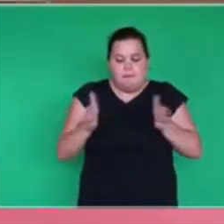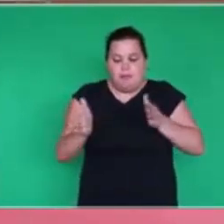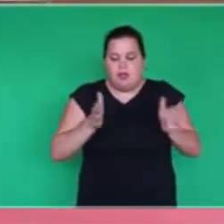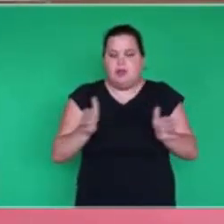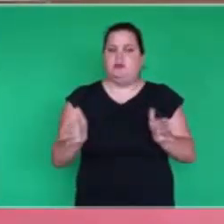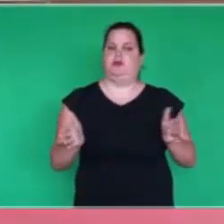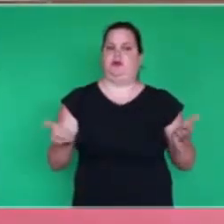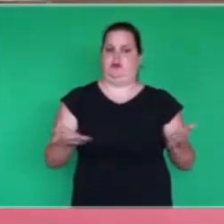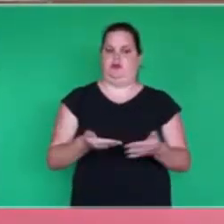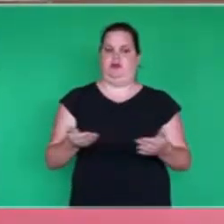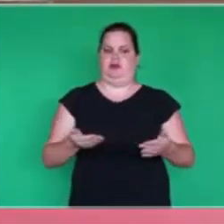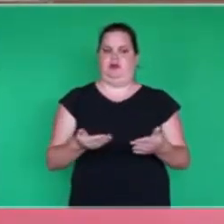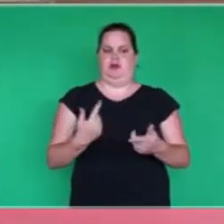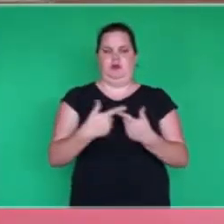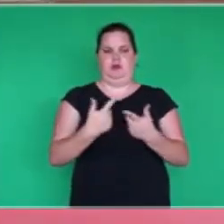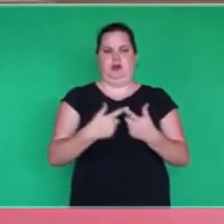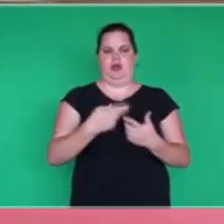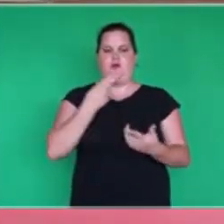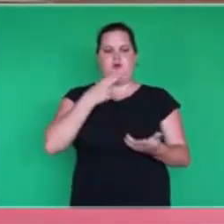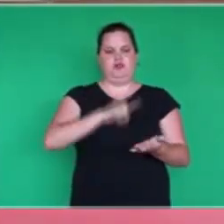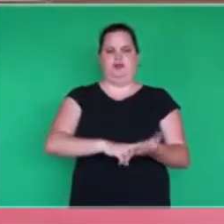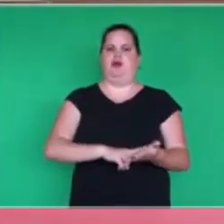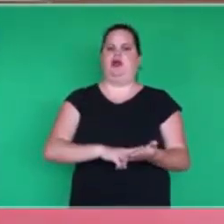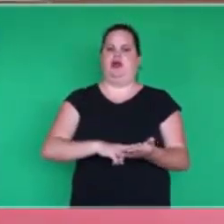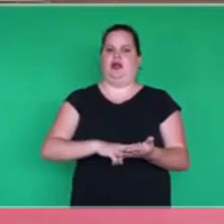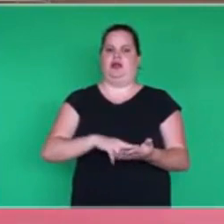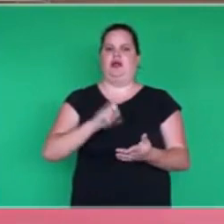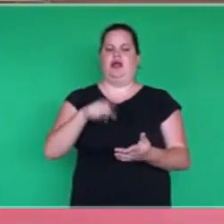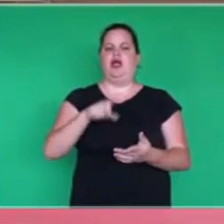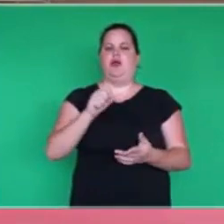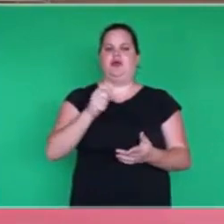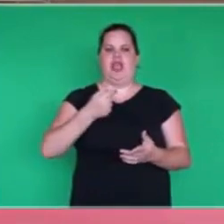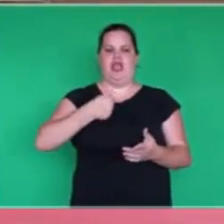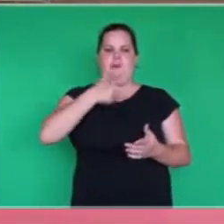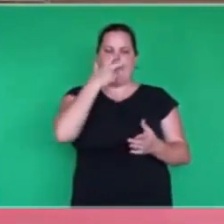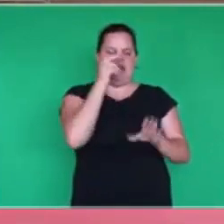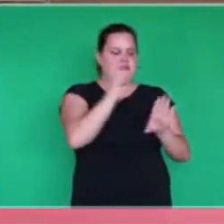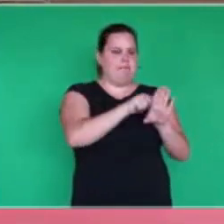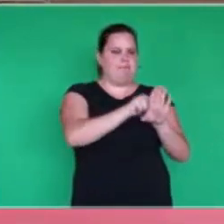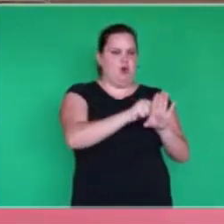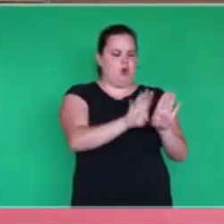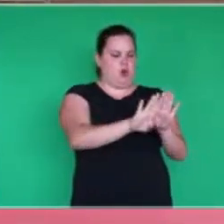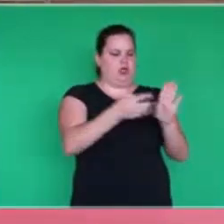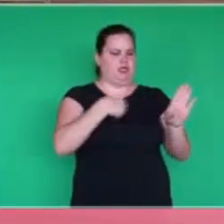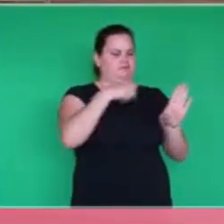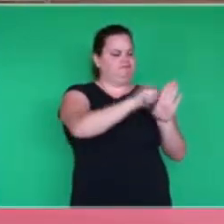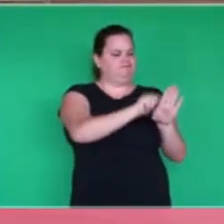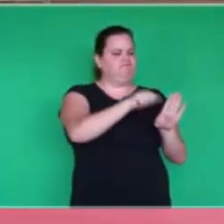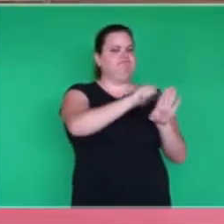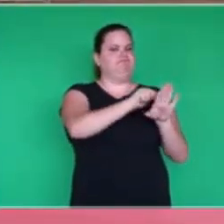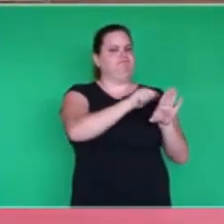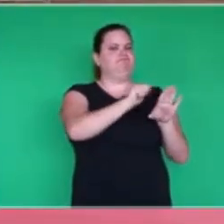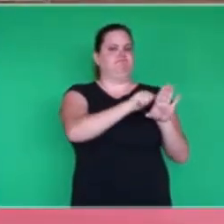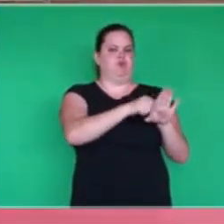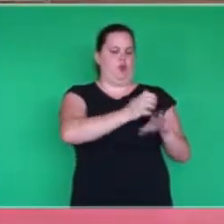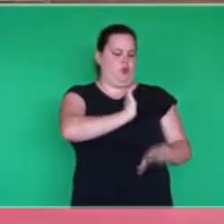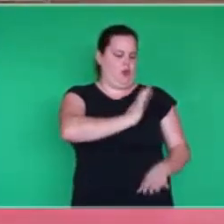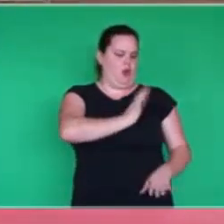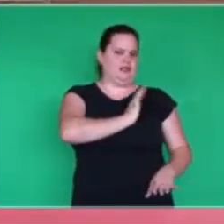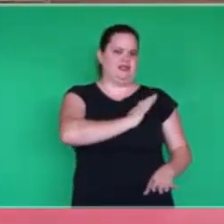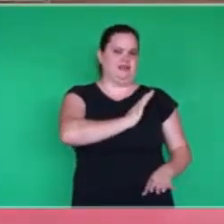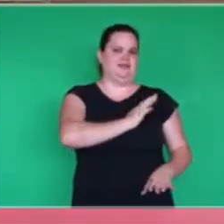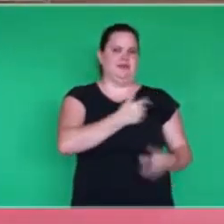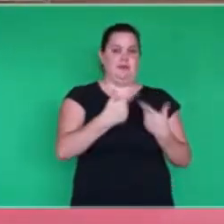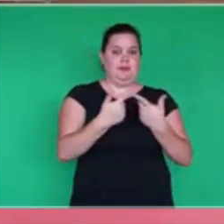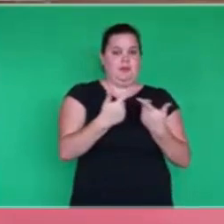letter which shows us how close we are to this moment. We see, when someone writes to